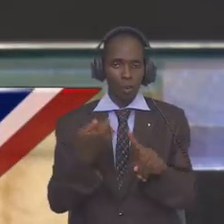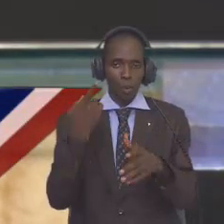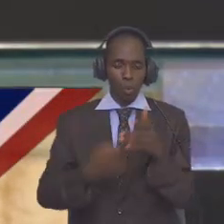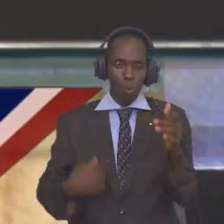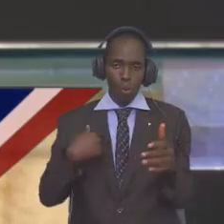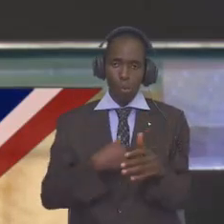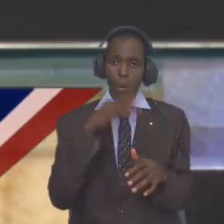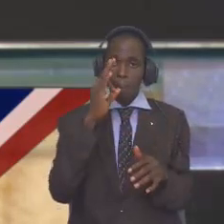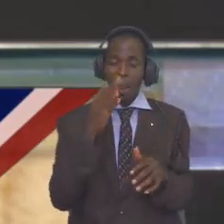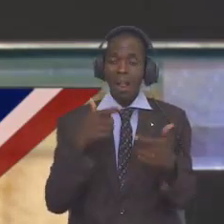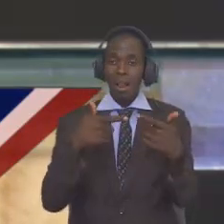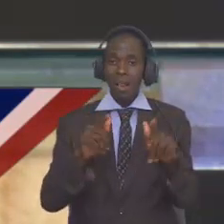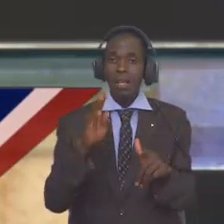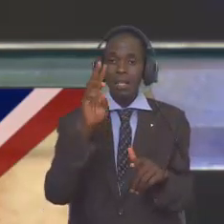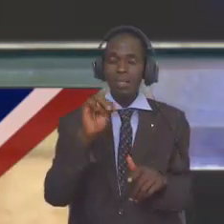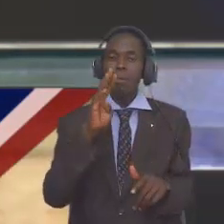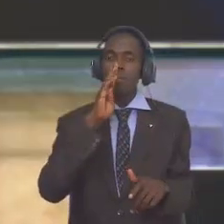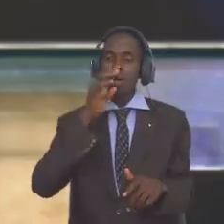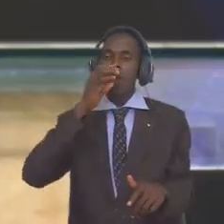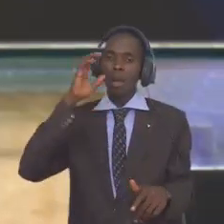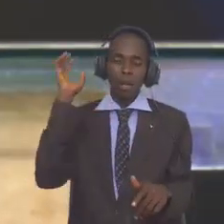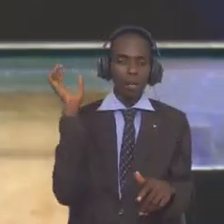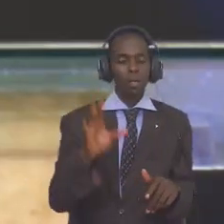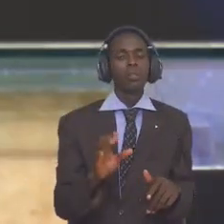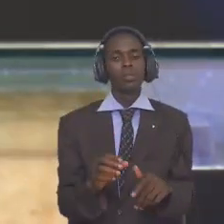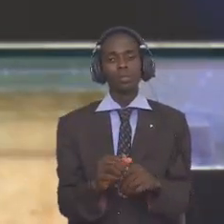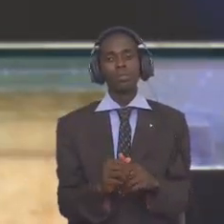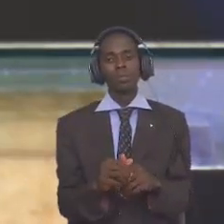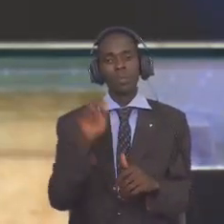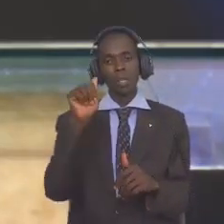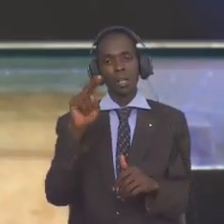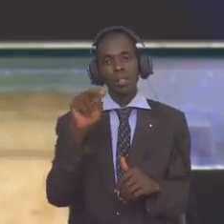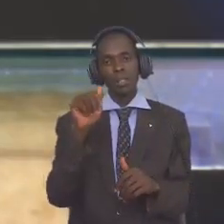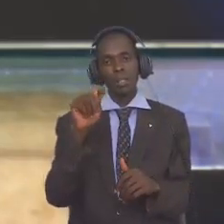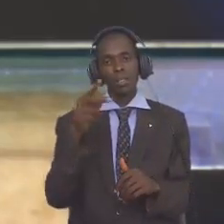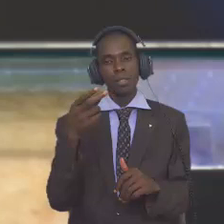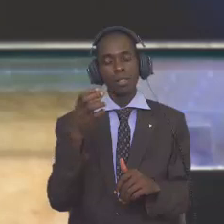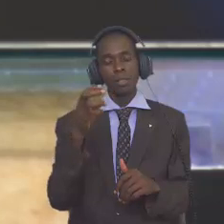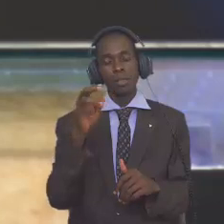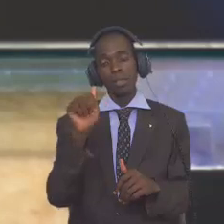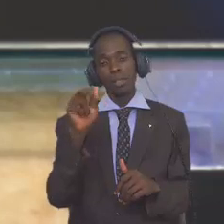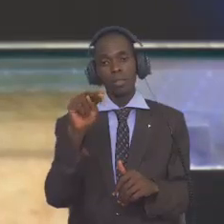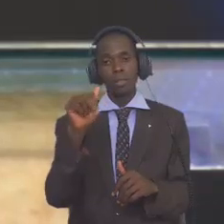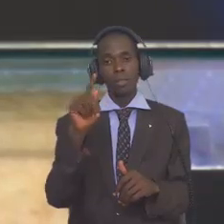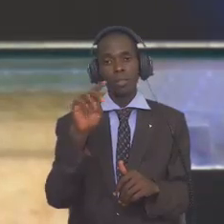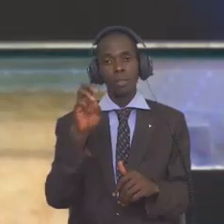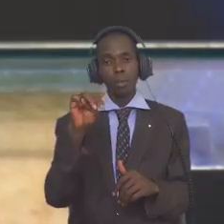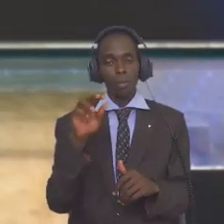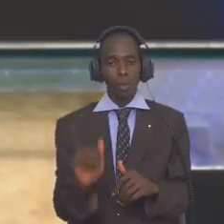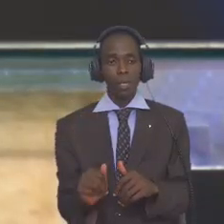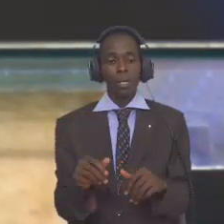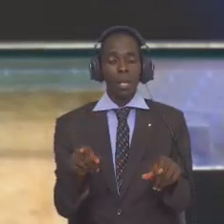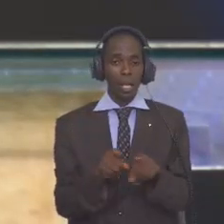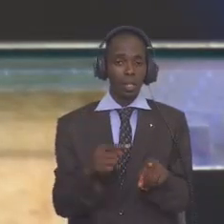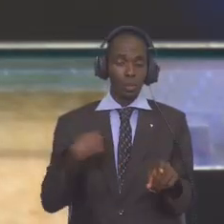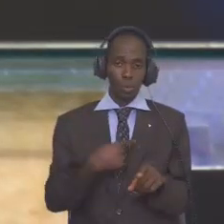let him be accursed, anathema. In verse 9, it says, as we said before,